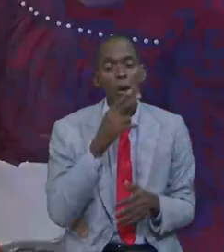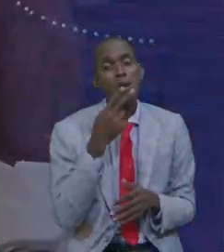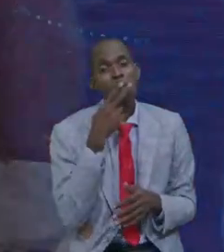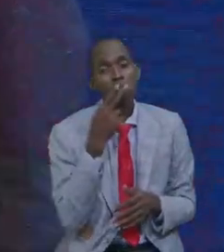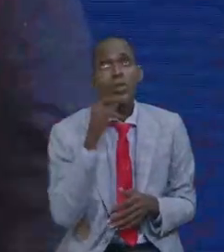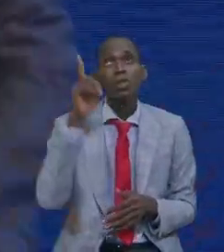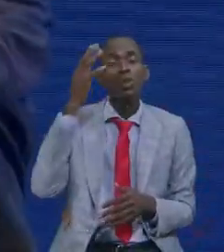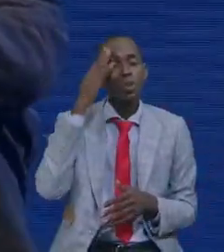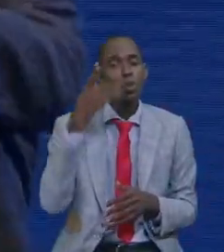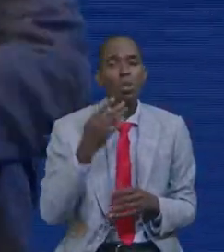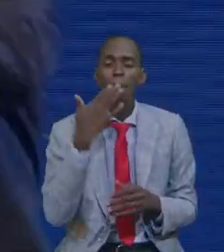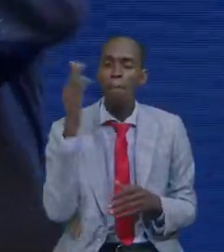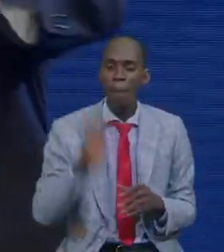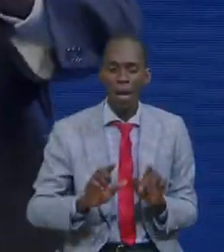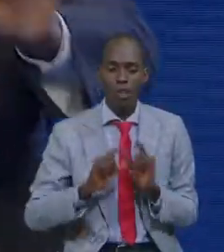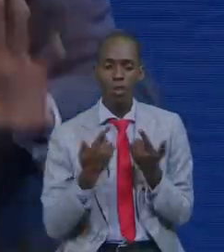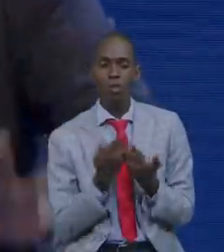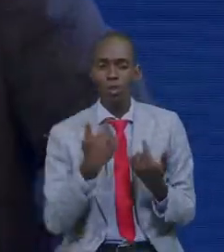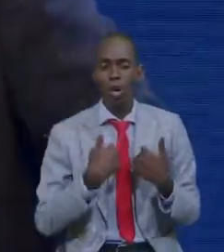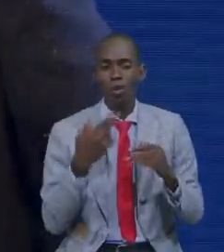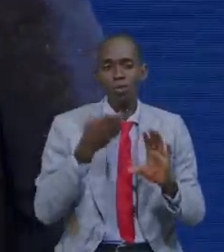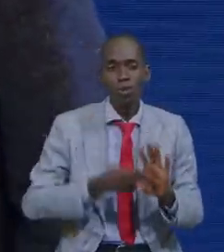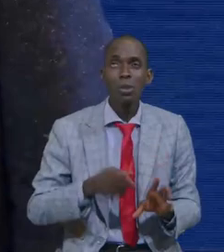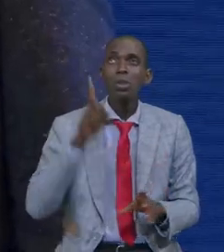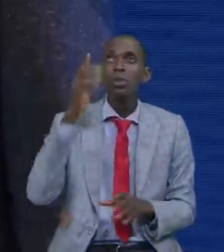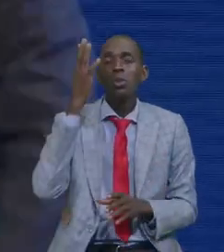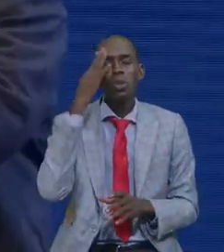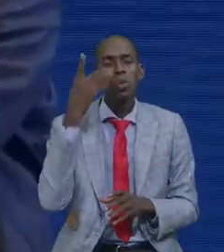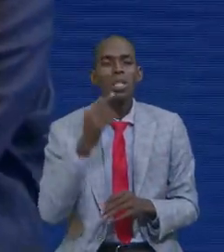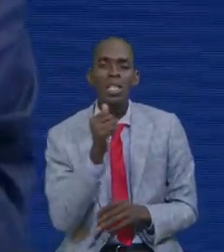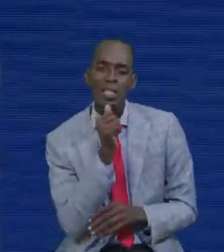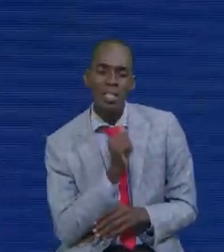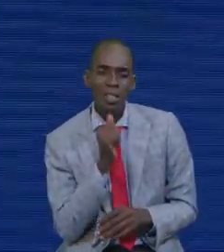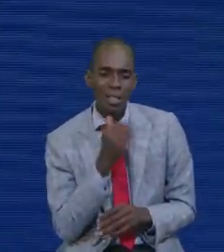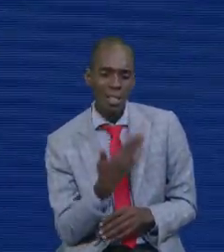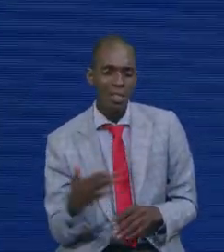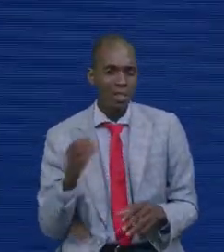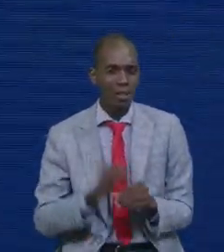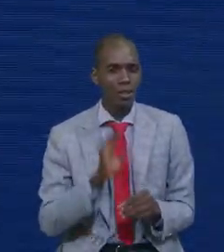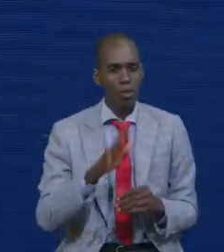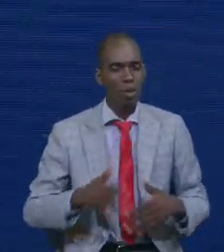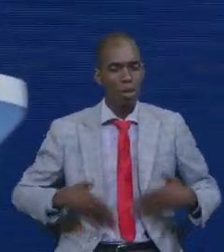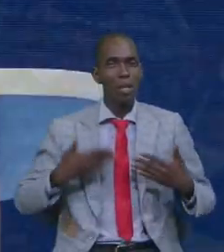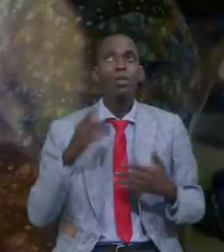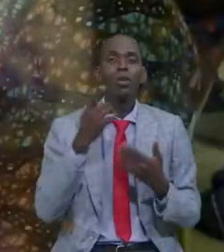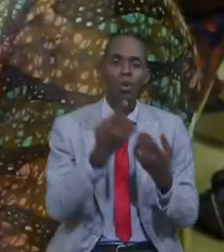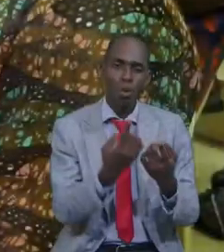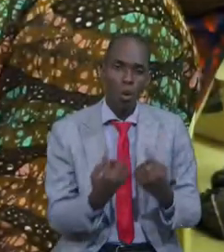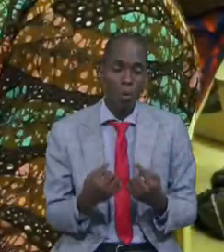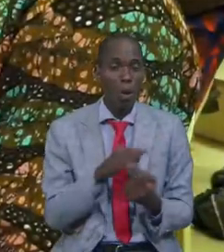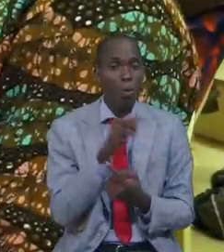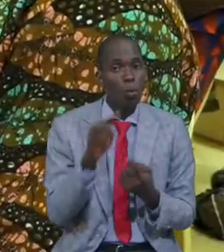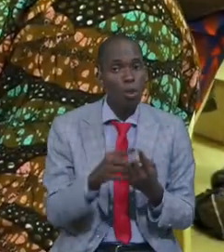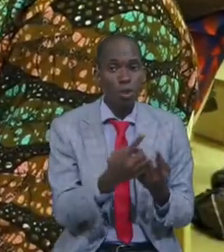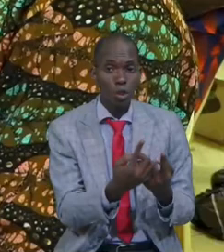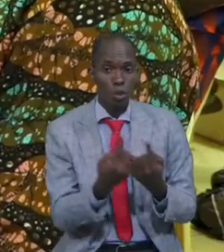the gang we have joined. He knows the evil, the secret things in our life. Come. And after all, when you come,